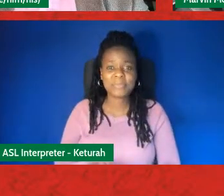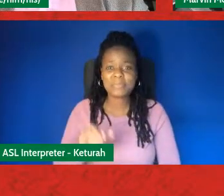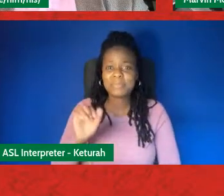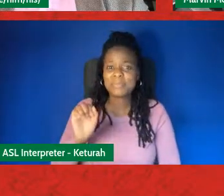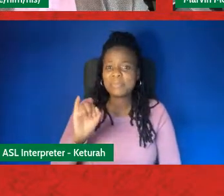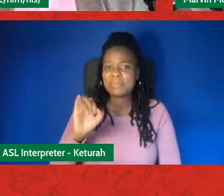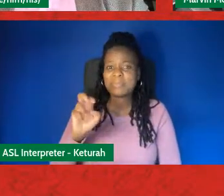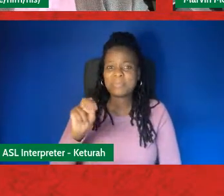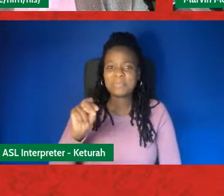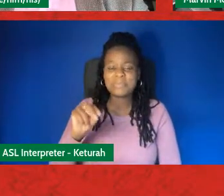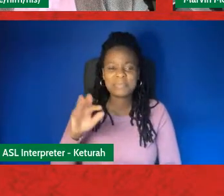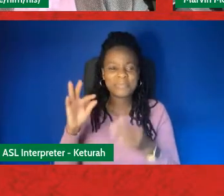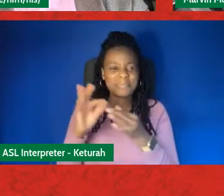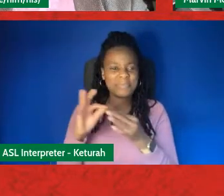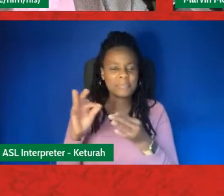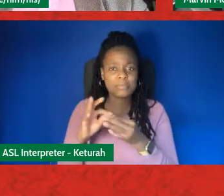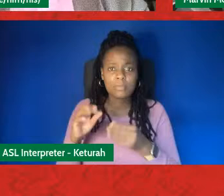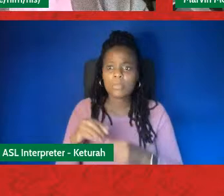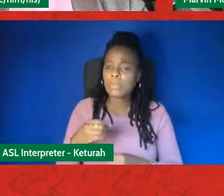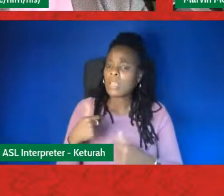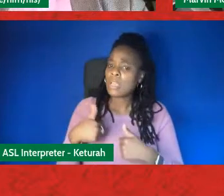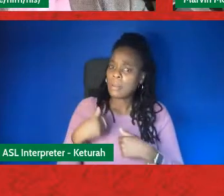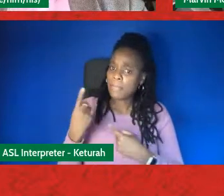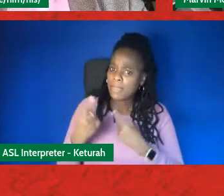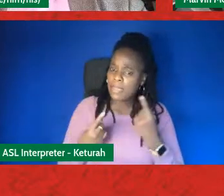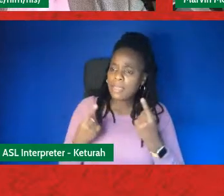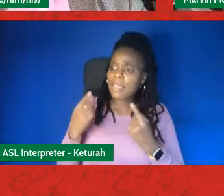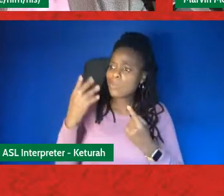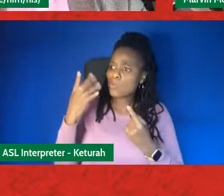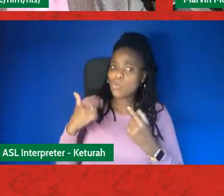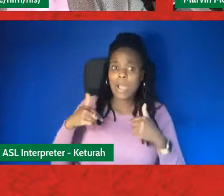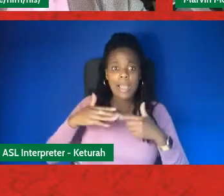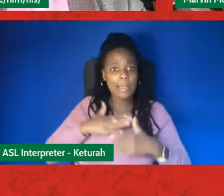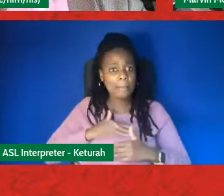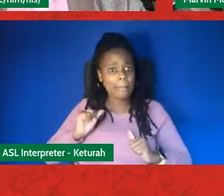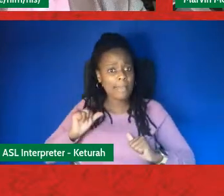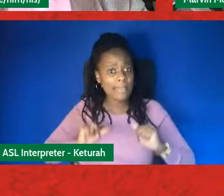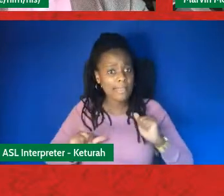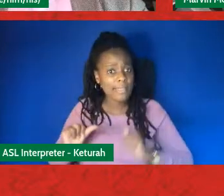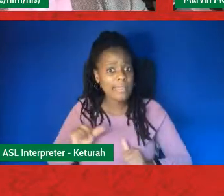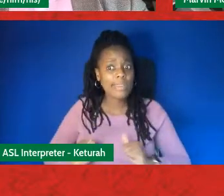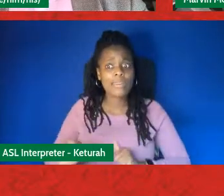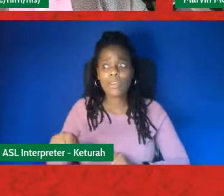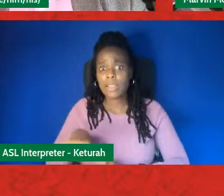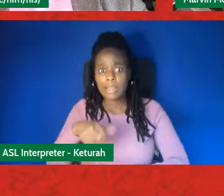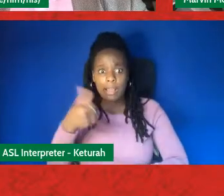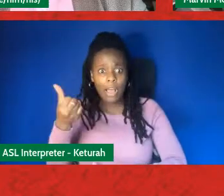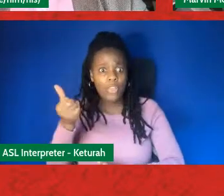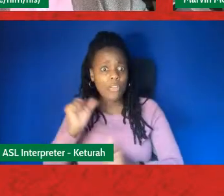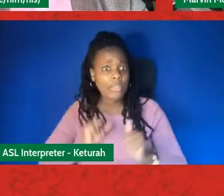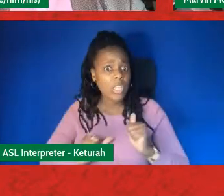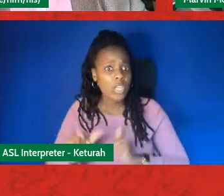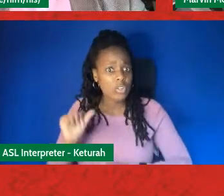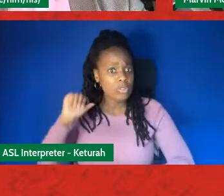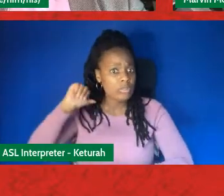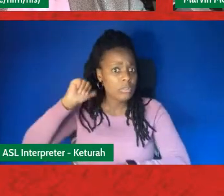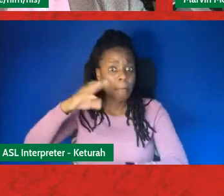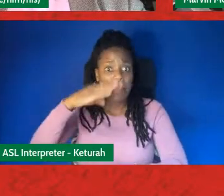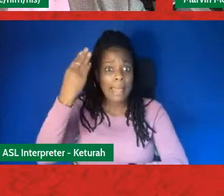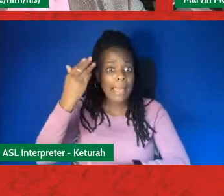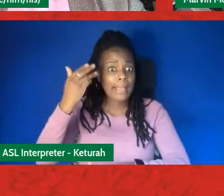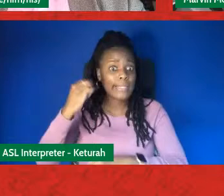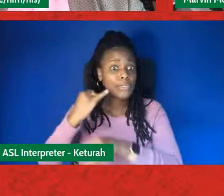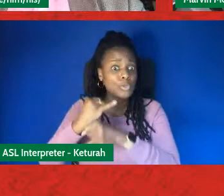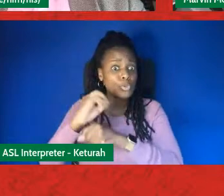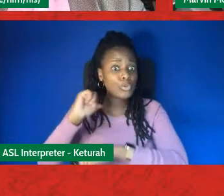going, wow, this is why the Ensemble Theater and other institutions, you know, have been founded, other Black institutions. Because